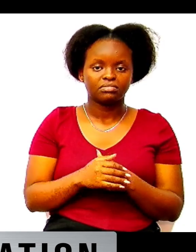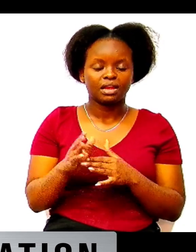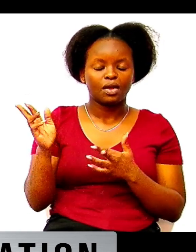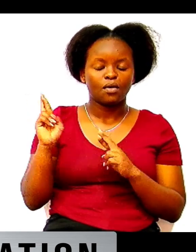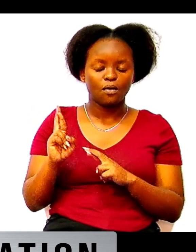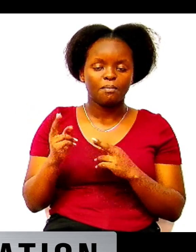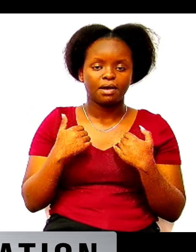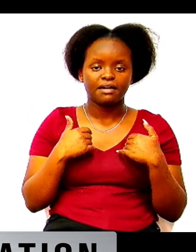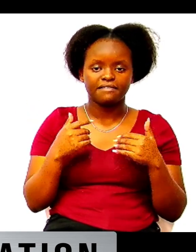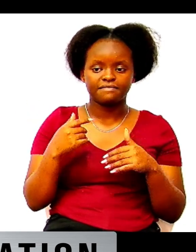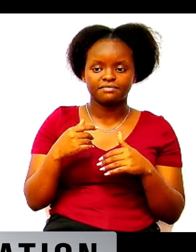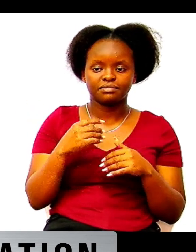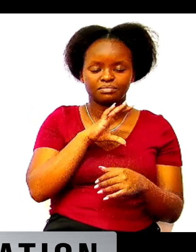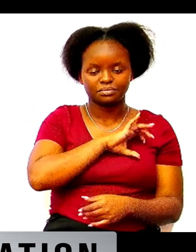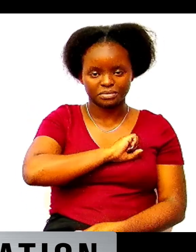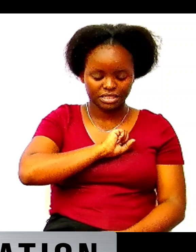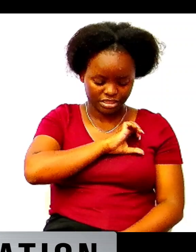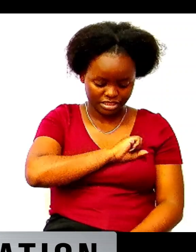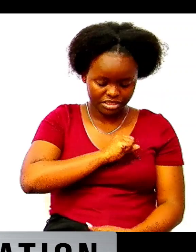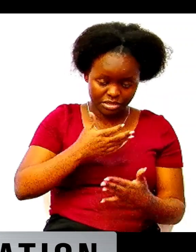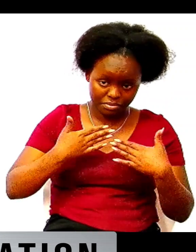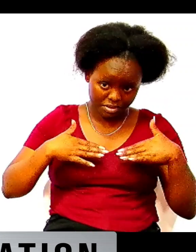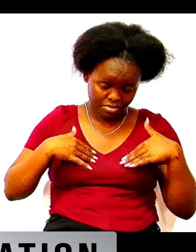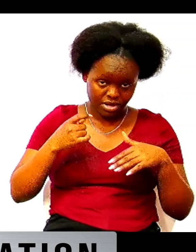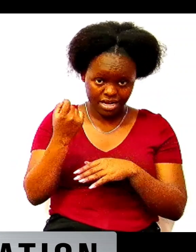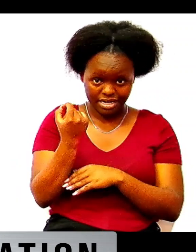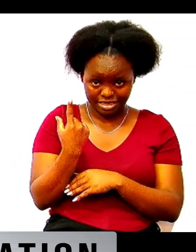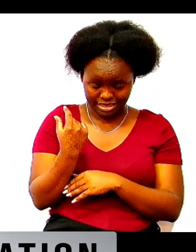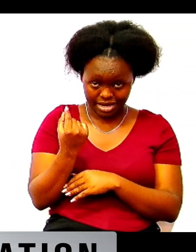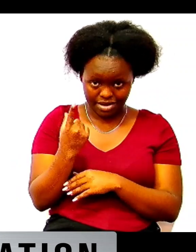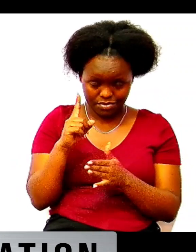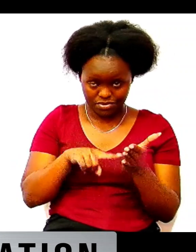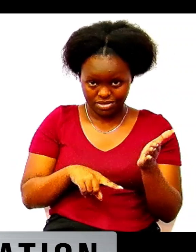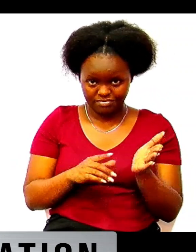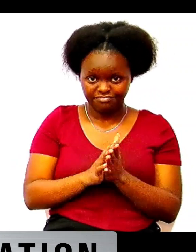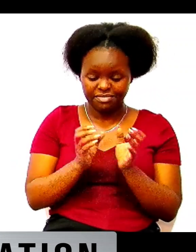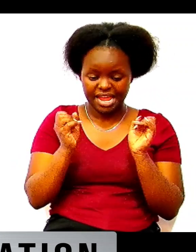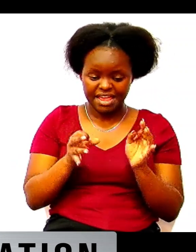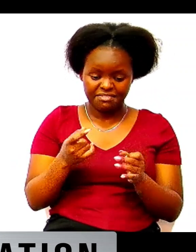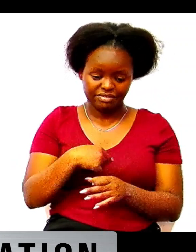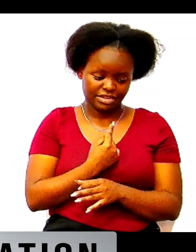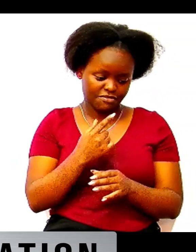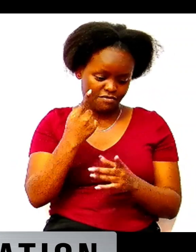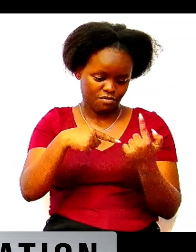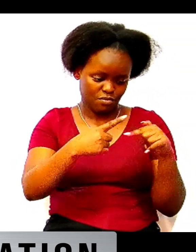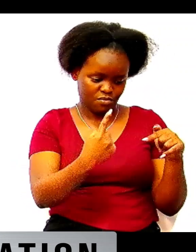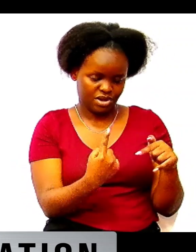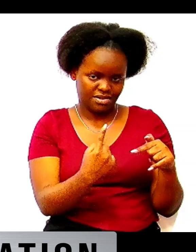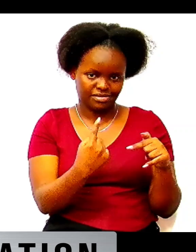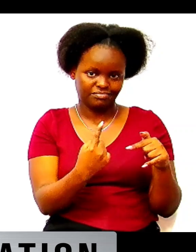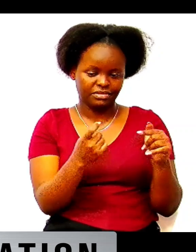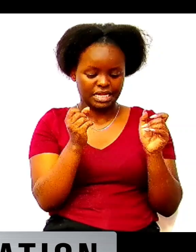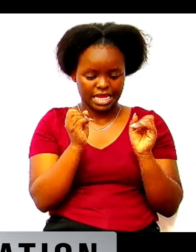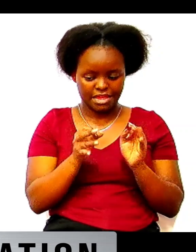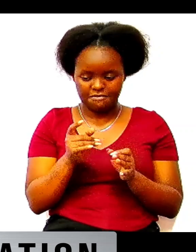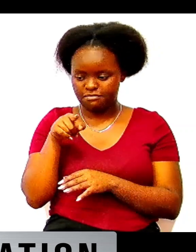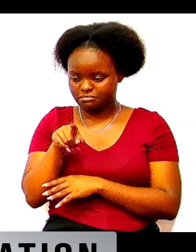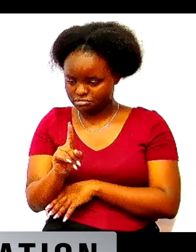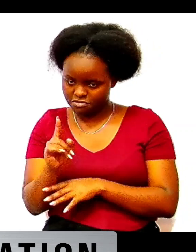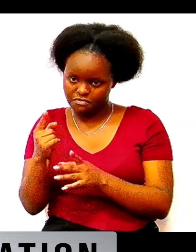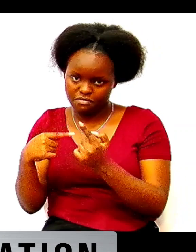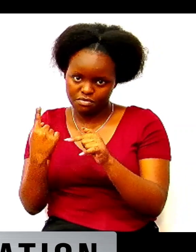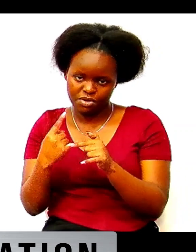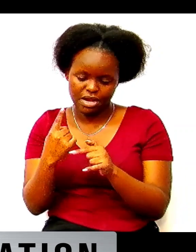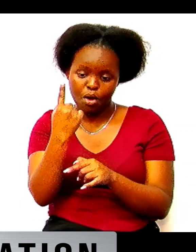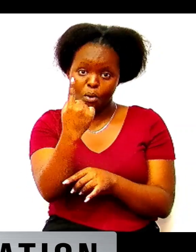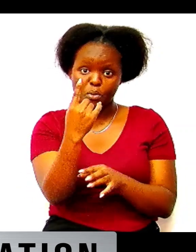tolerance. We hope that people will begin to understand that if I win, Jonah, or if you win, even by one